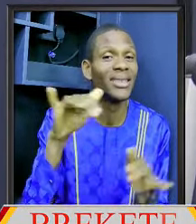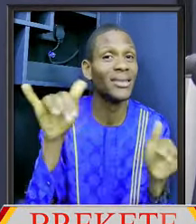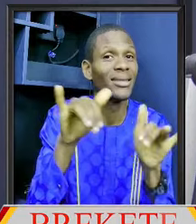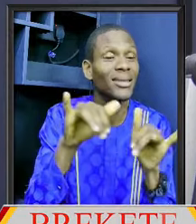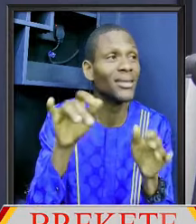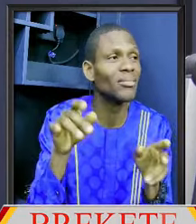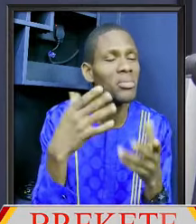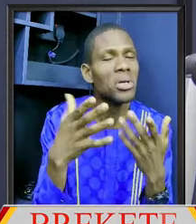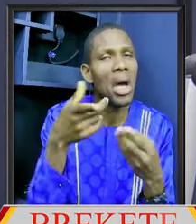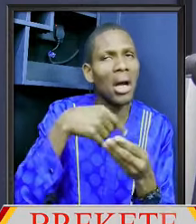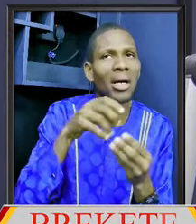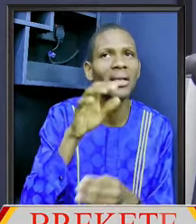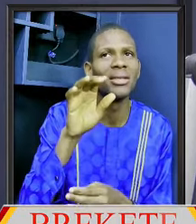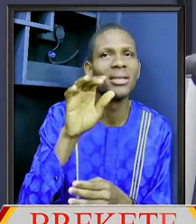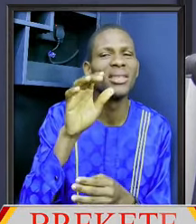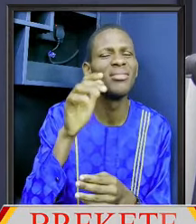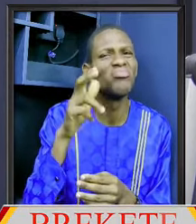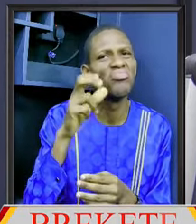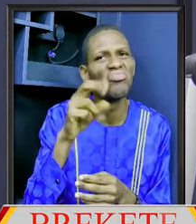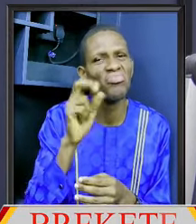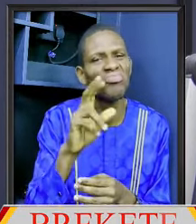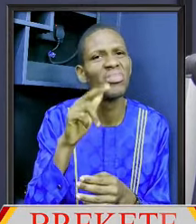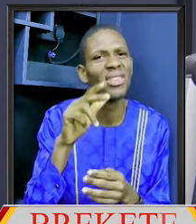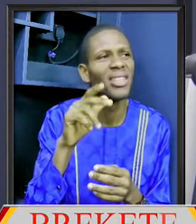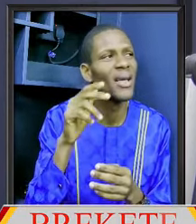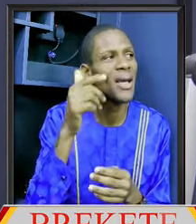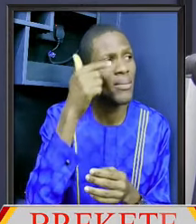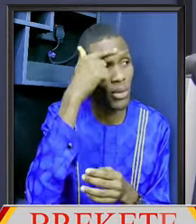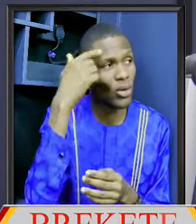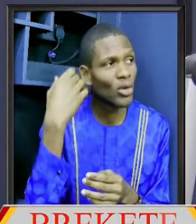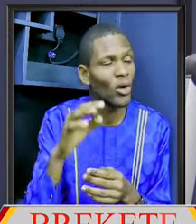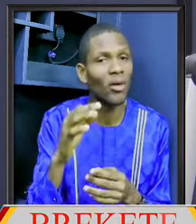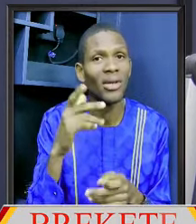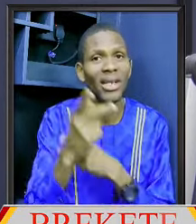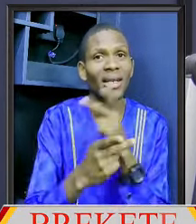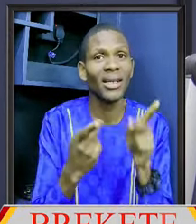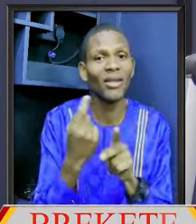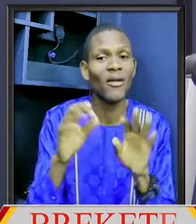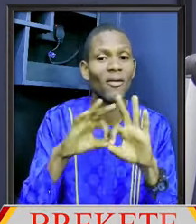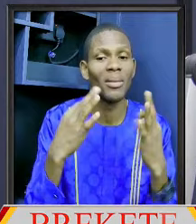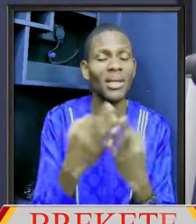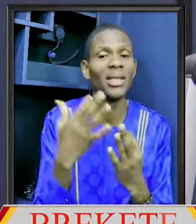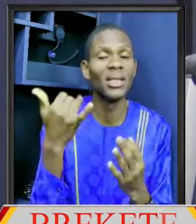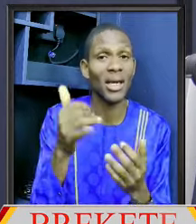they around 12, 13, because of the kind